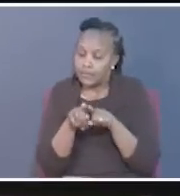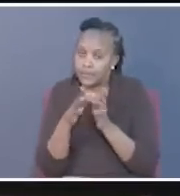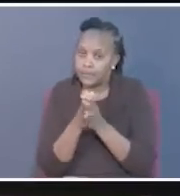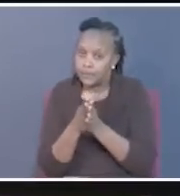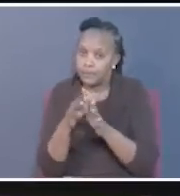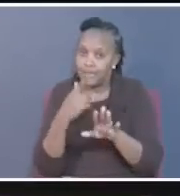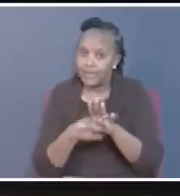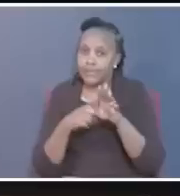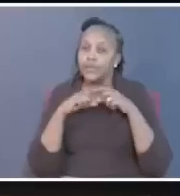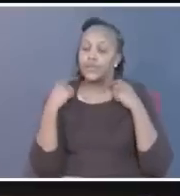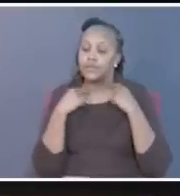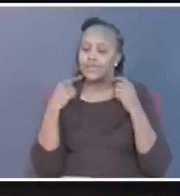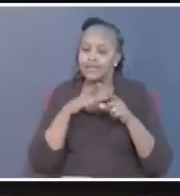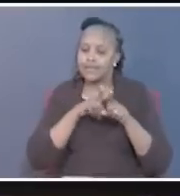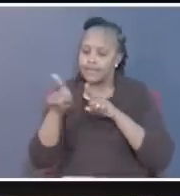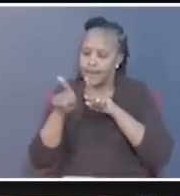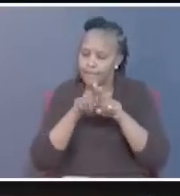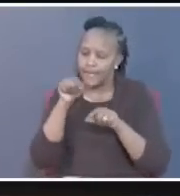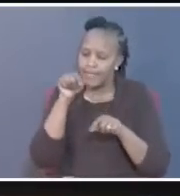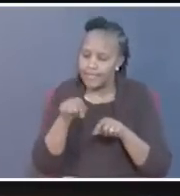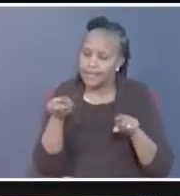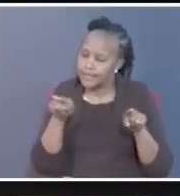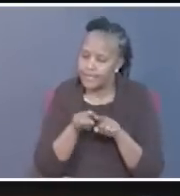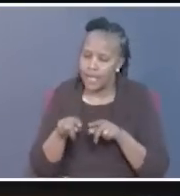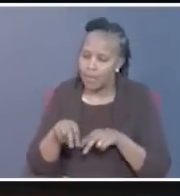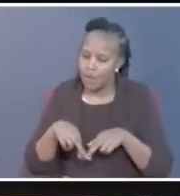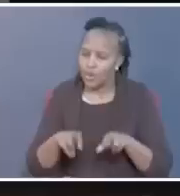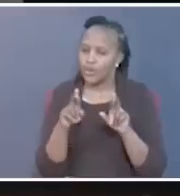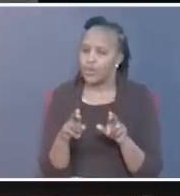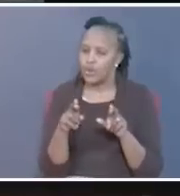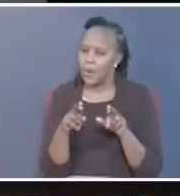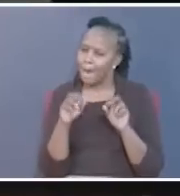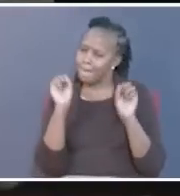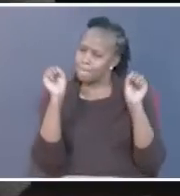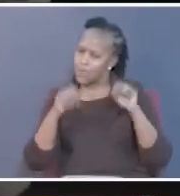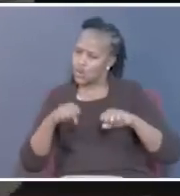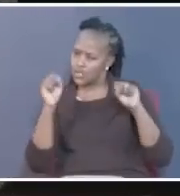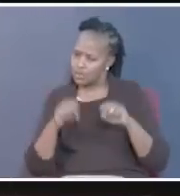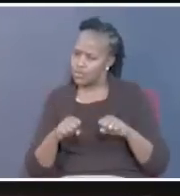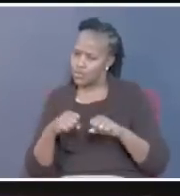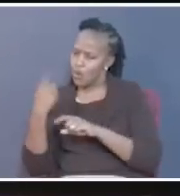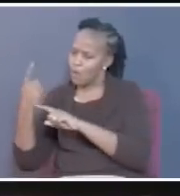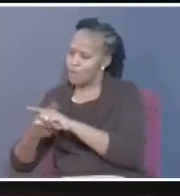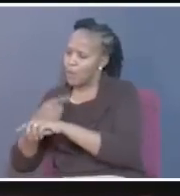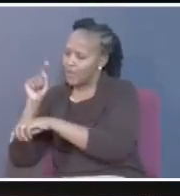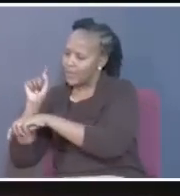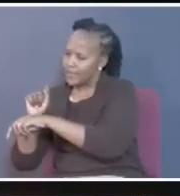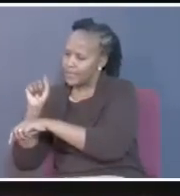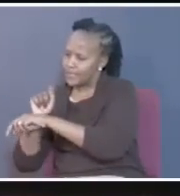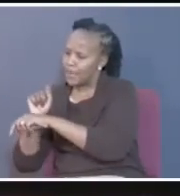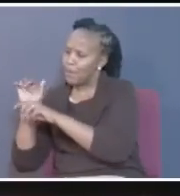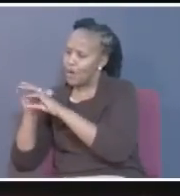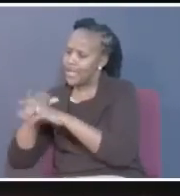down that road, it is likely that he had just come from the temple in Jerusalem where he had